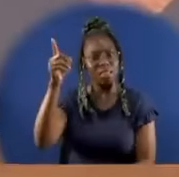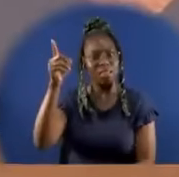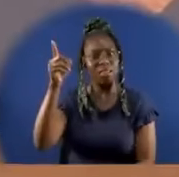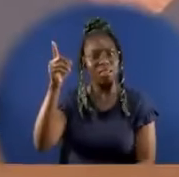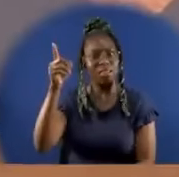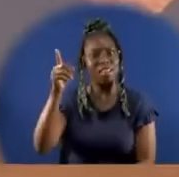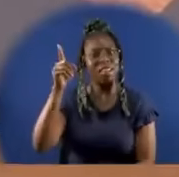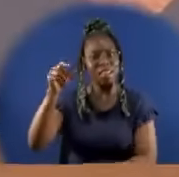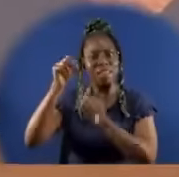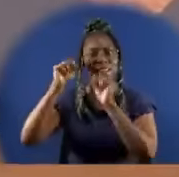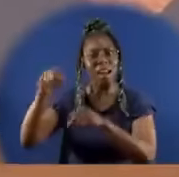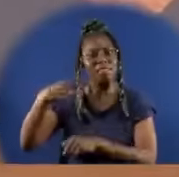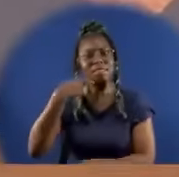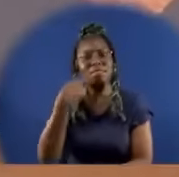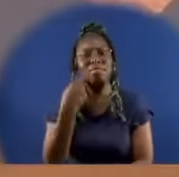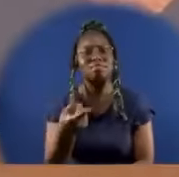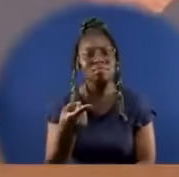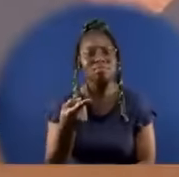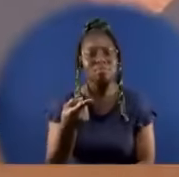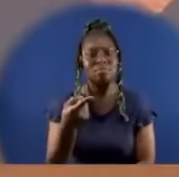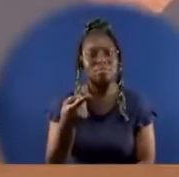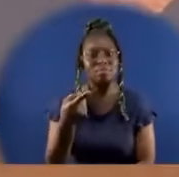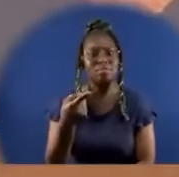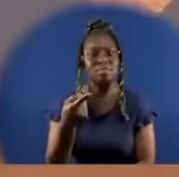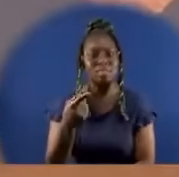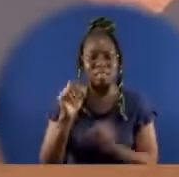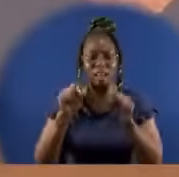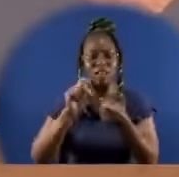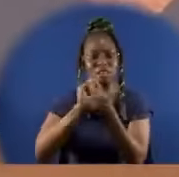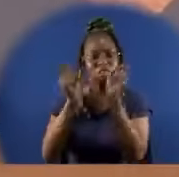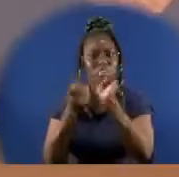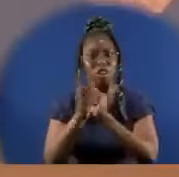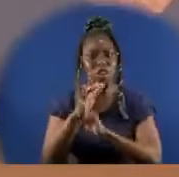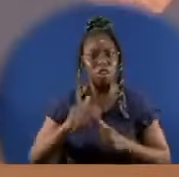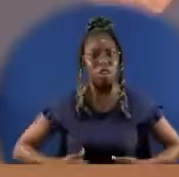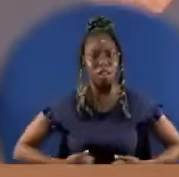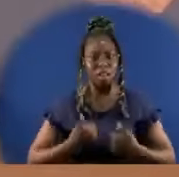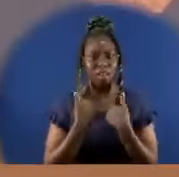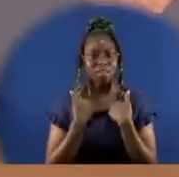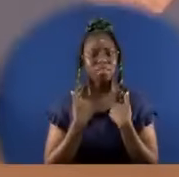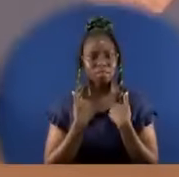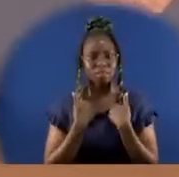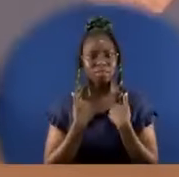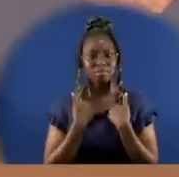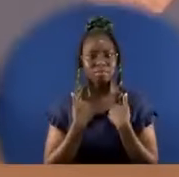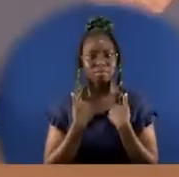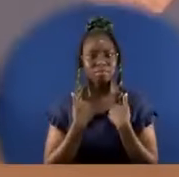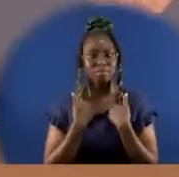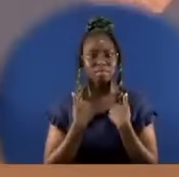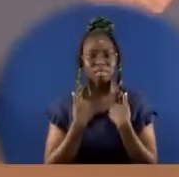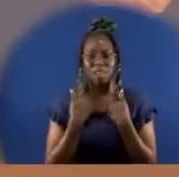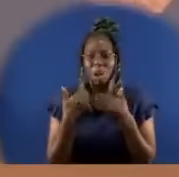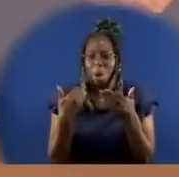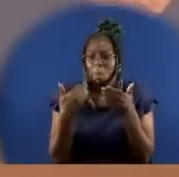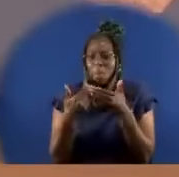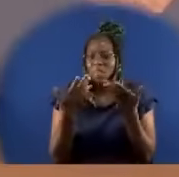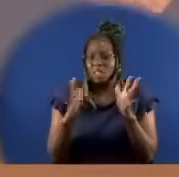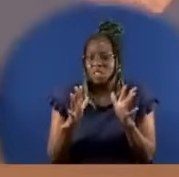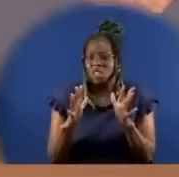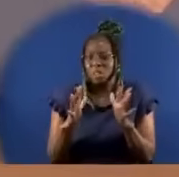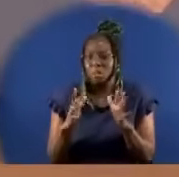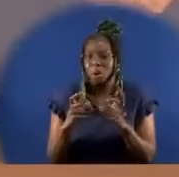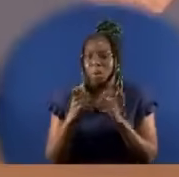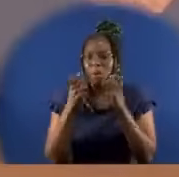a word, speak a word, and turn your life around. I like this. I'm almost done. I got 1 minute left on the clock, but can I give you one